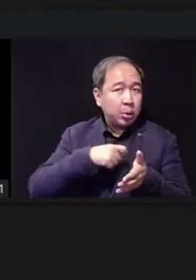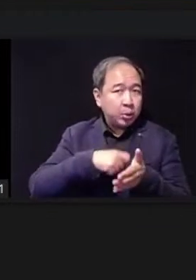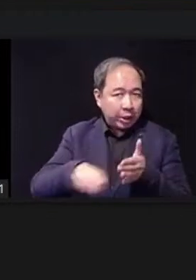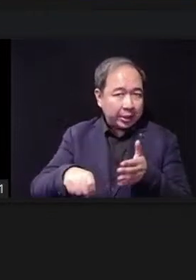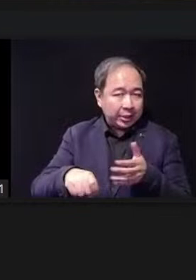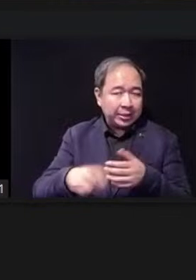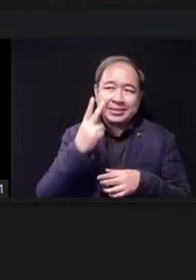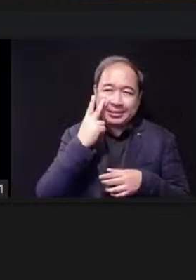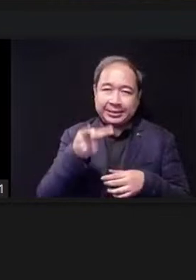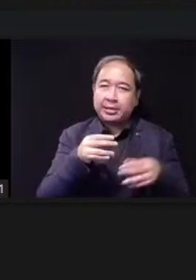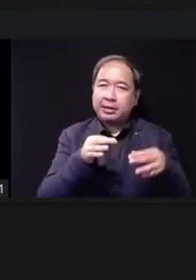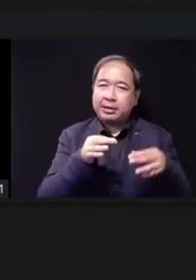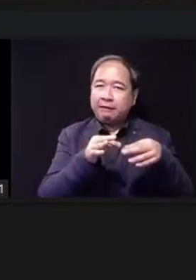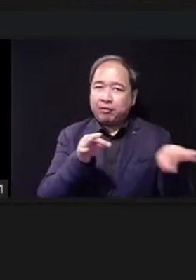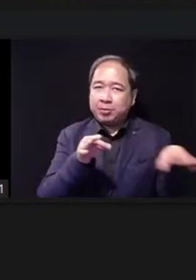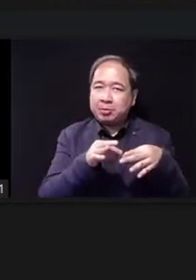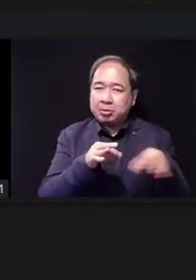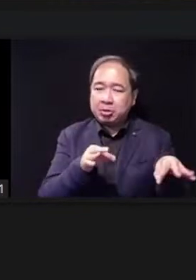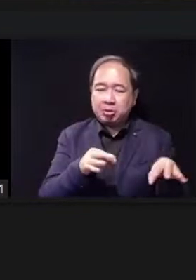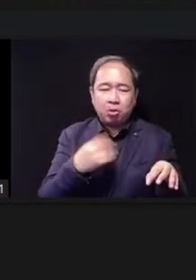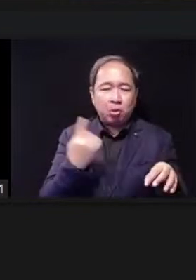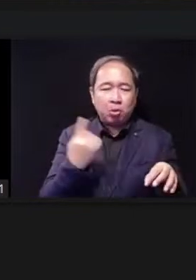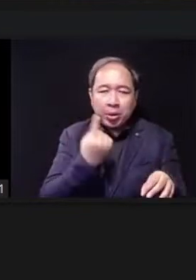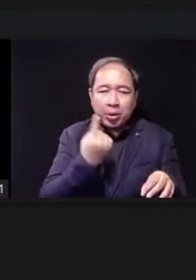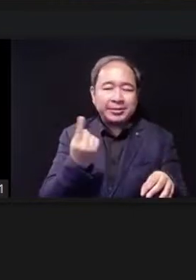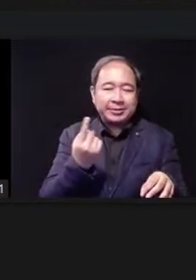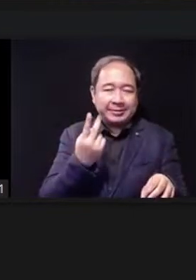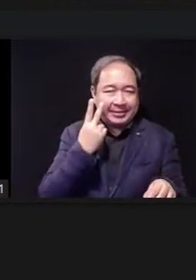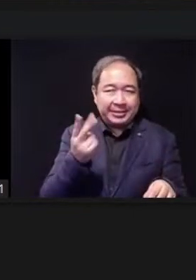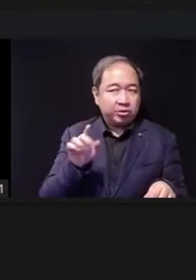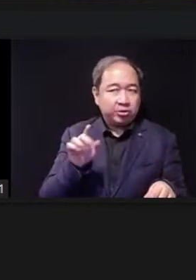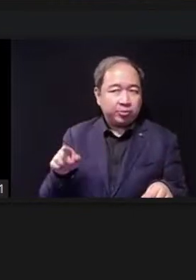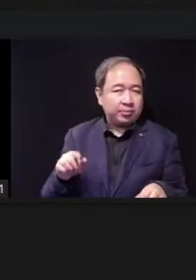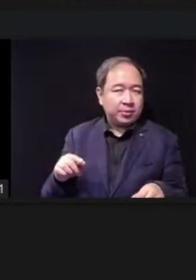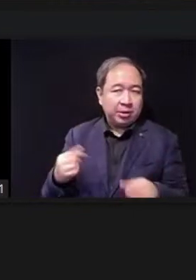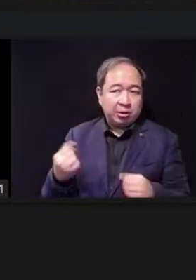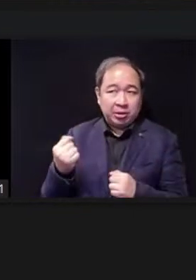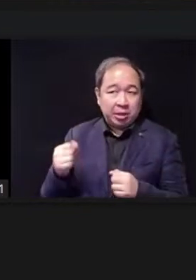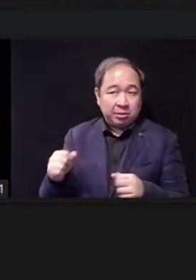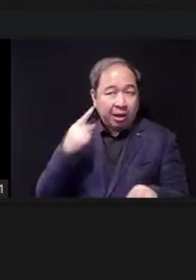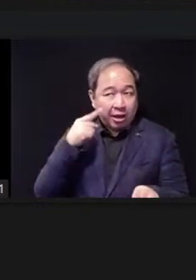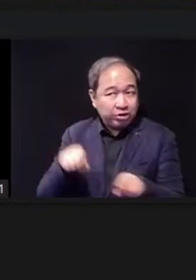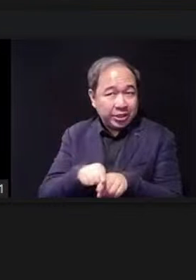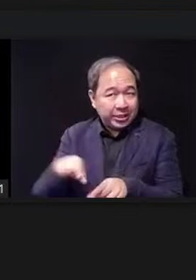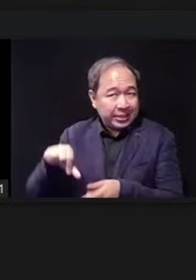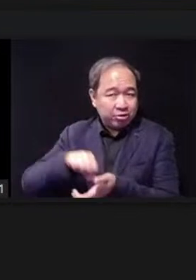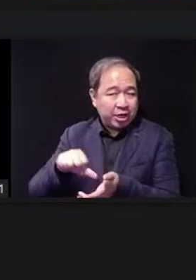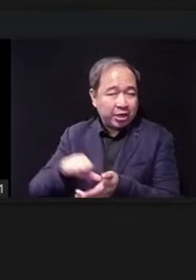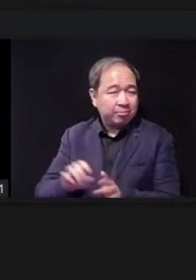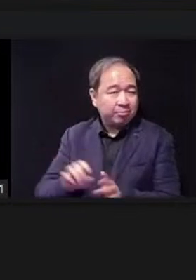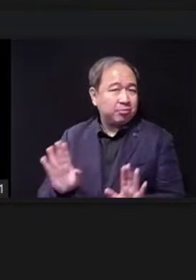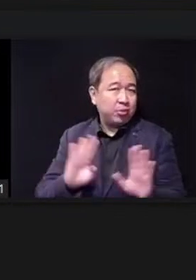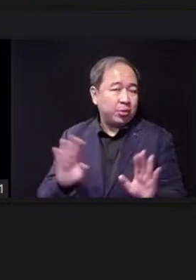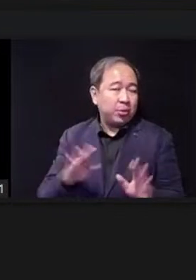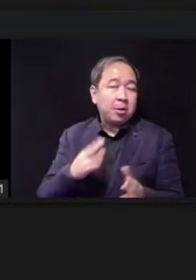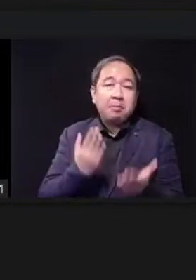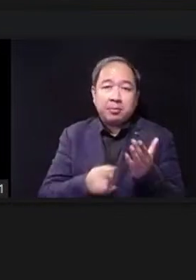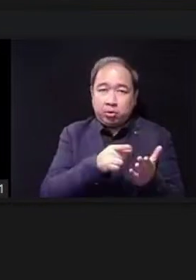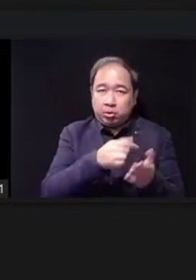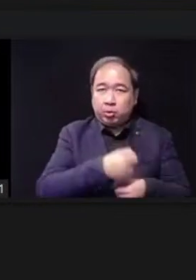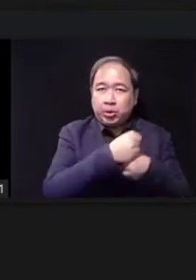very often. So we would not be able to go along with Iran's proposal. And perhaps if it can be helpful to my distinguished colleague from